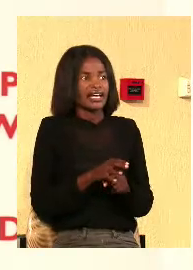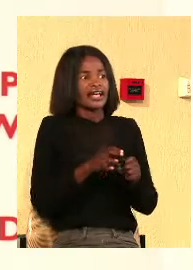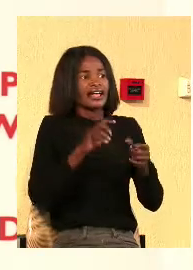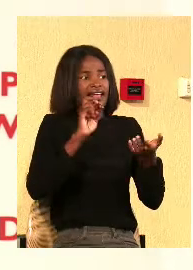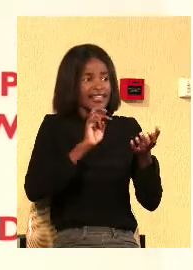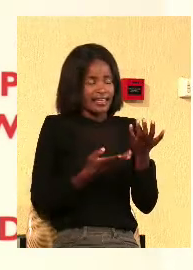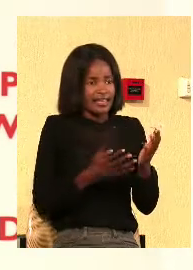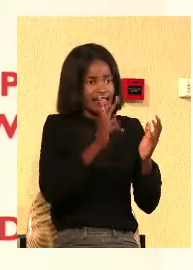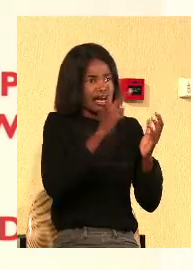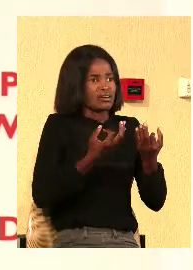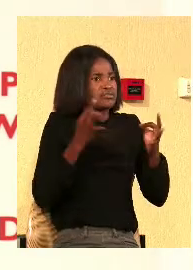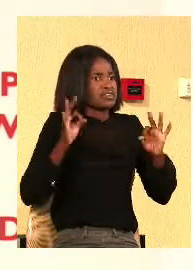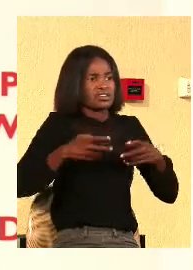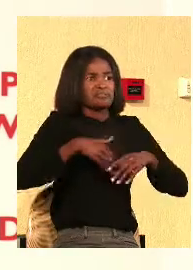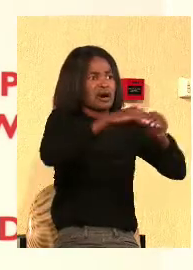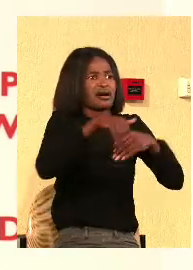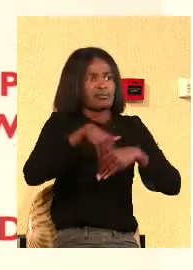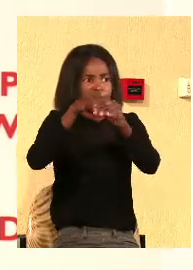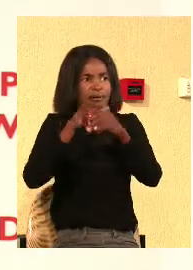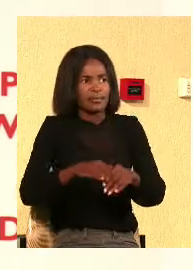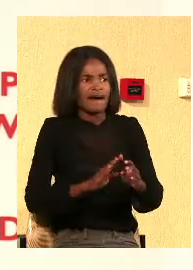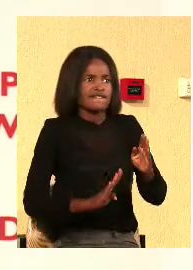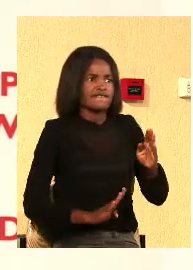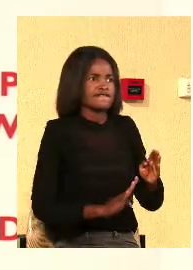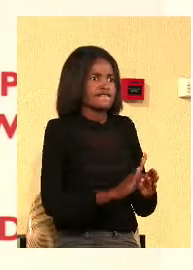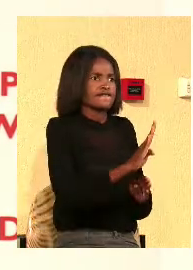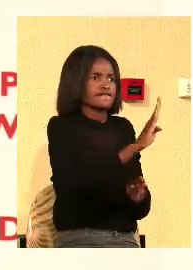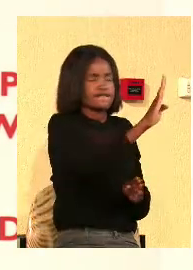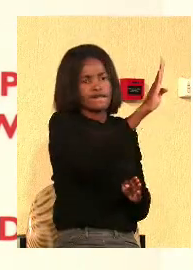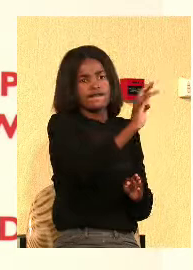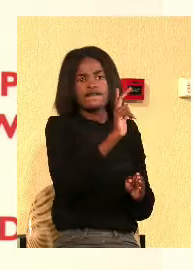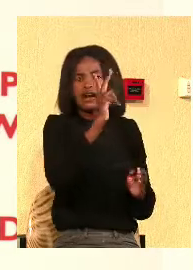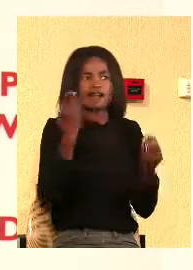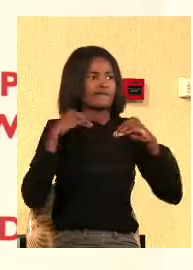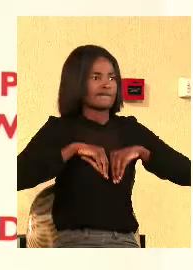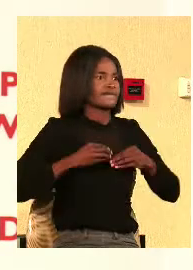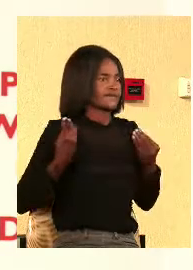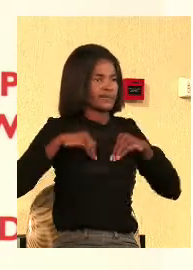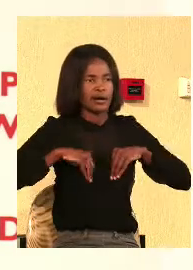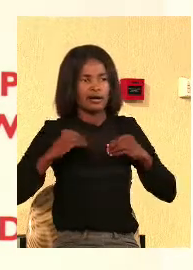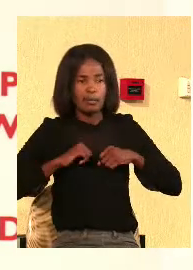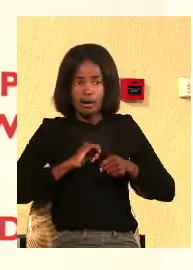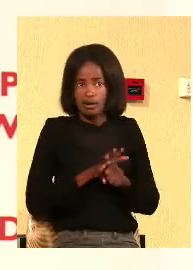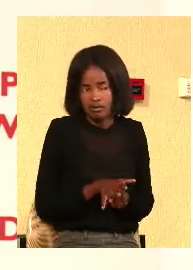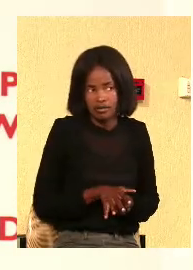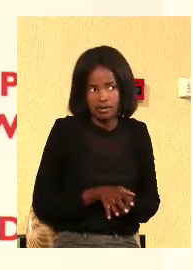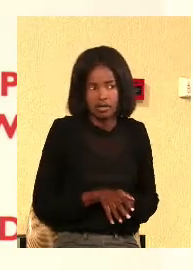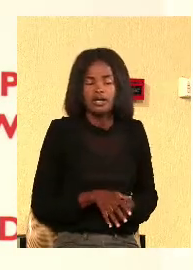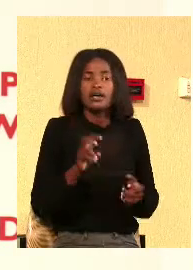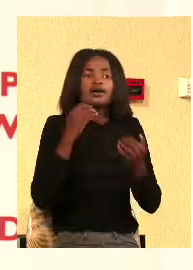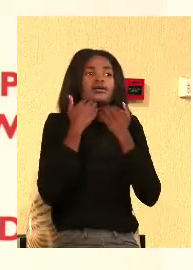lift that lockdown, then you got an exponential growth of cases. These are scientific data. It can only give us one conclusion,